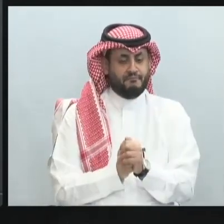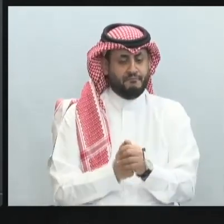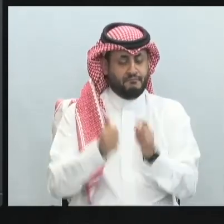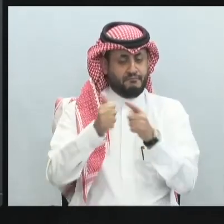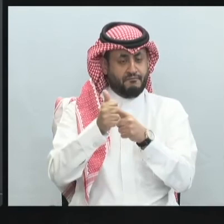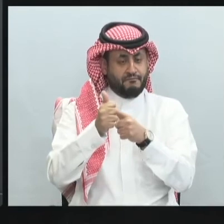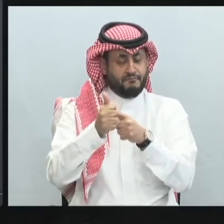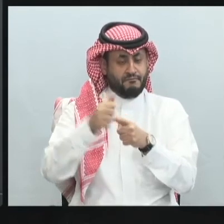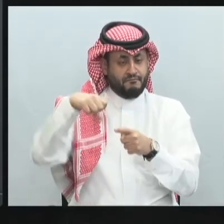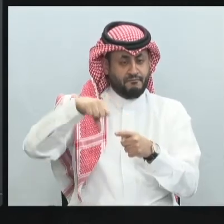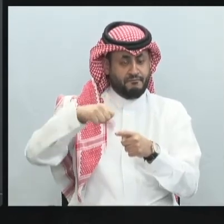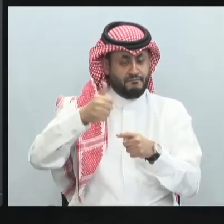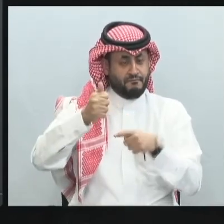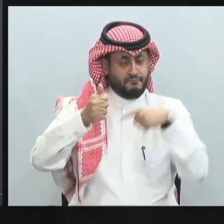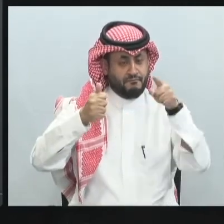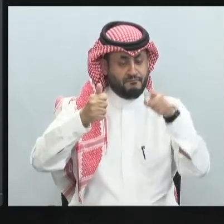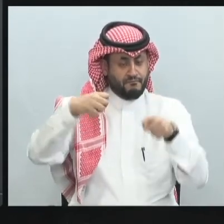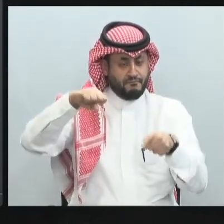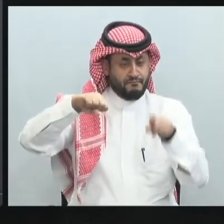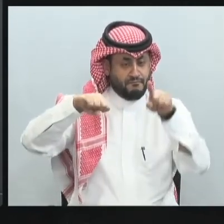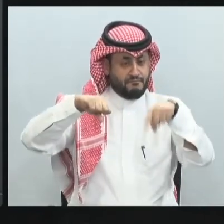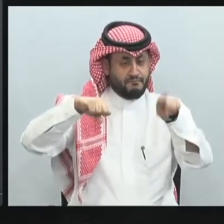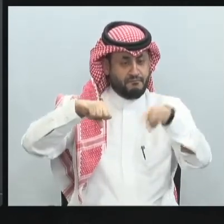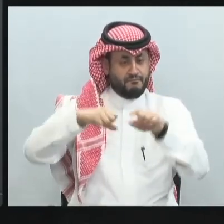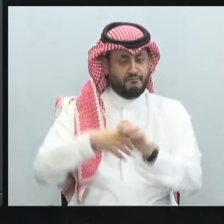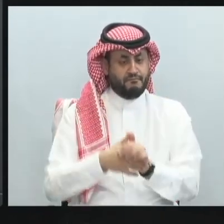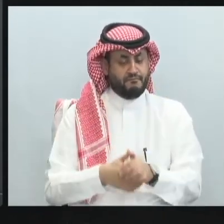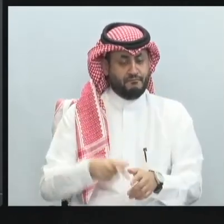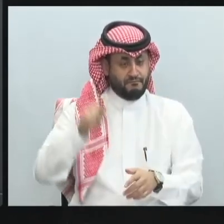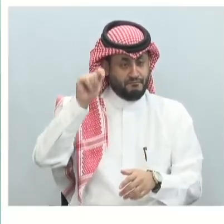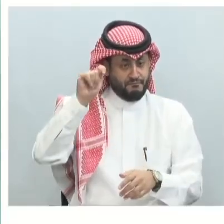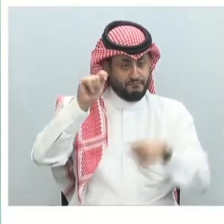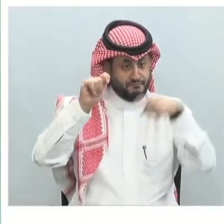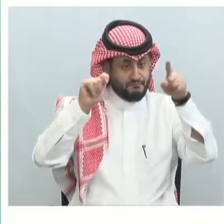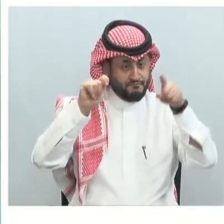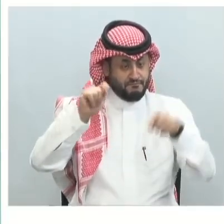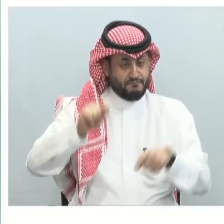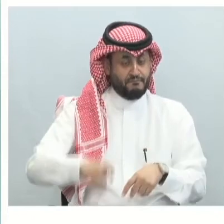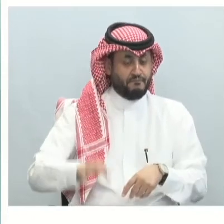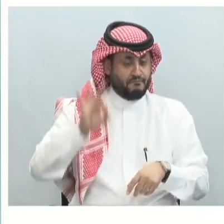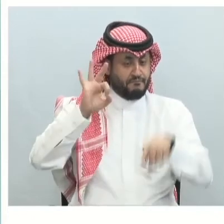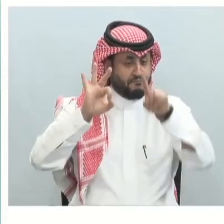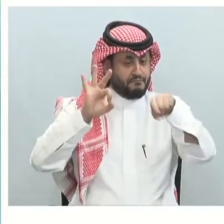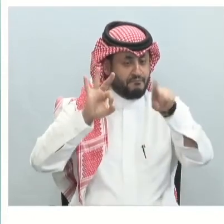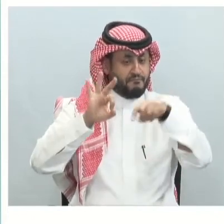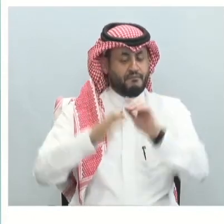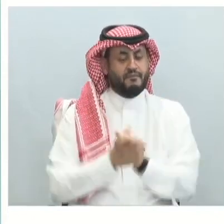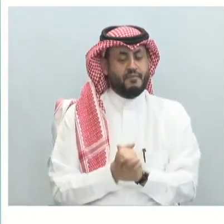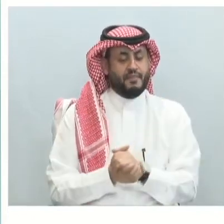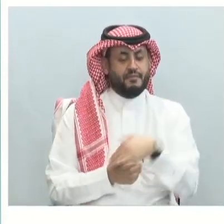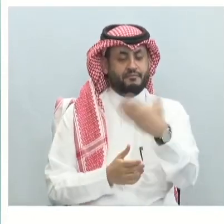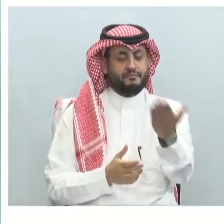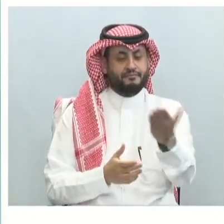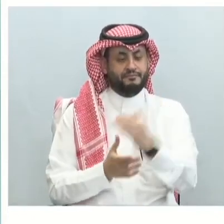True, false. Okay, so we have true, false, action game. So, we have an action game